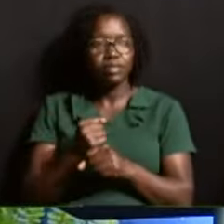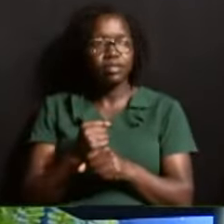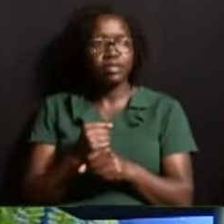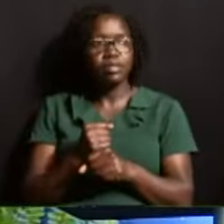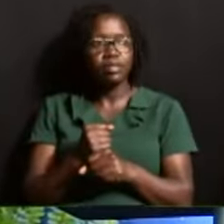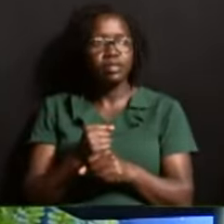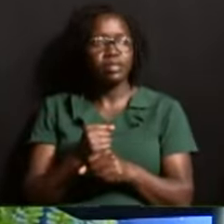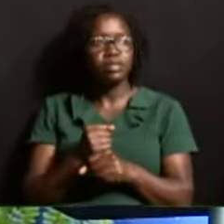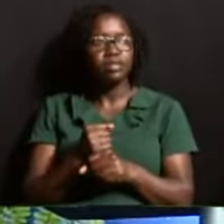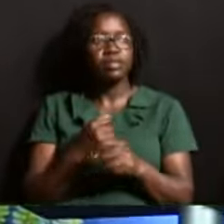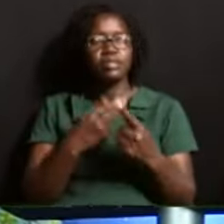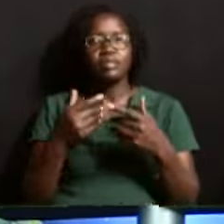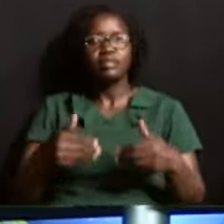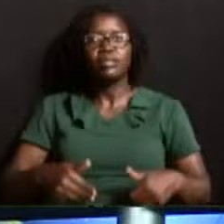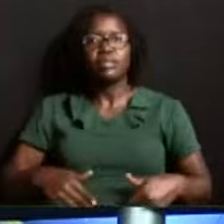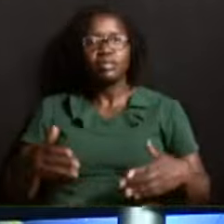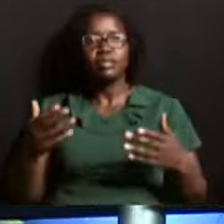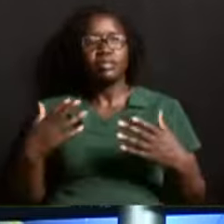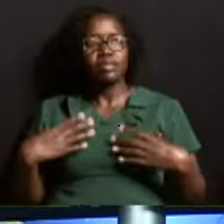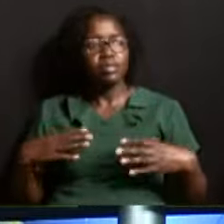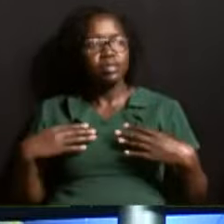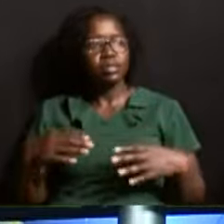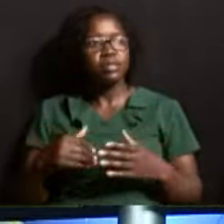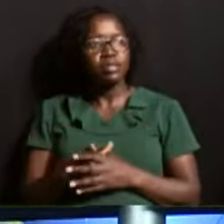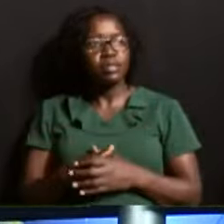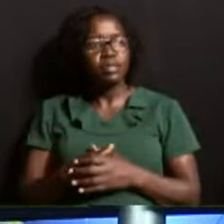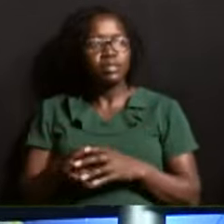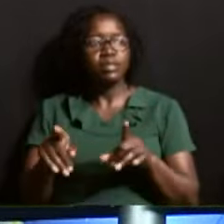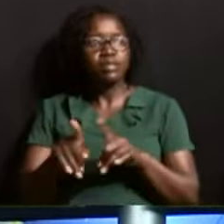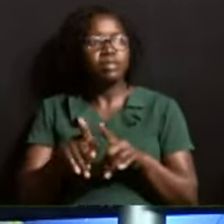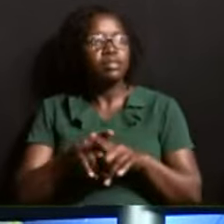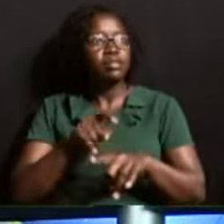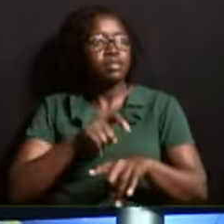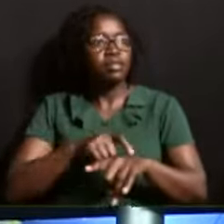Let me talk to our young people, because